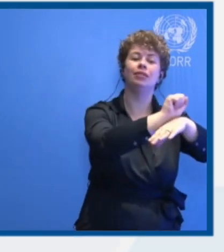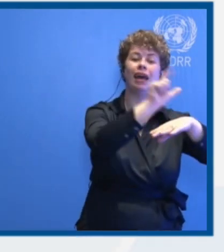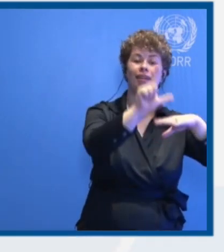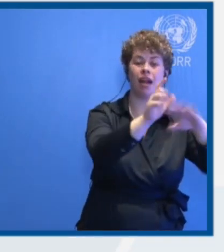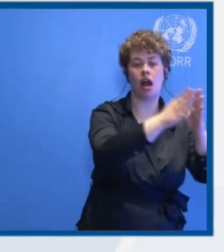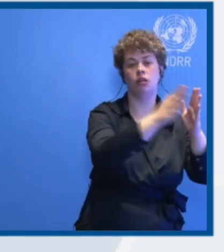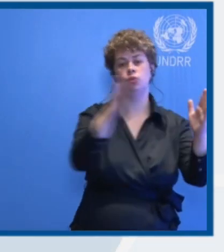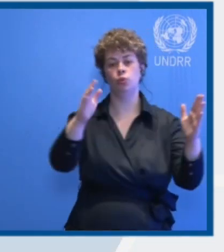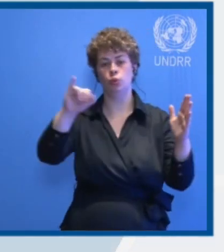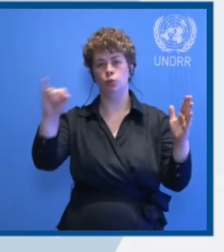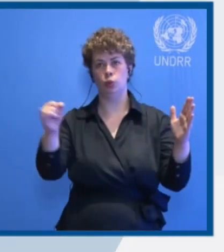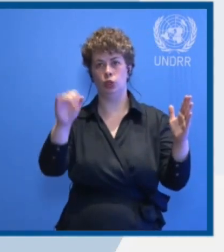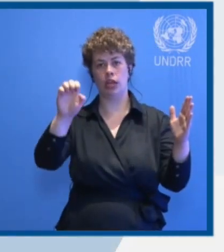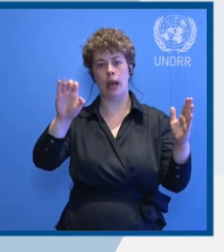8,000